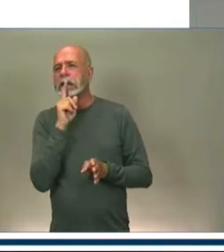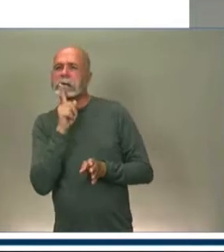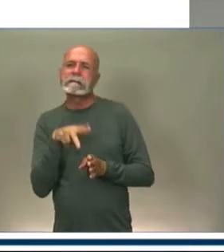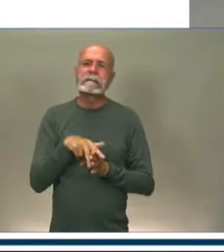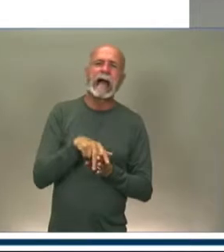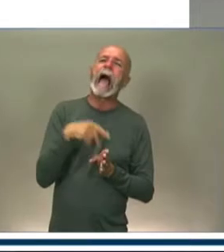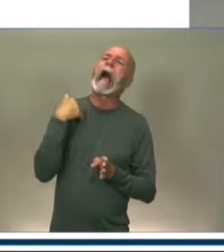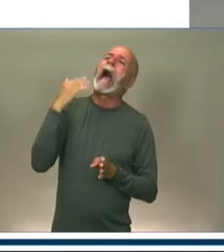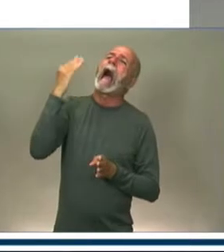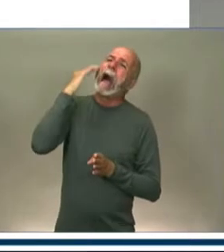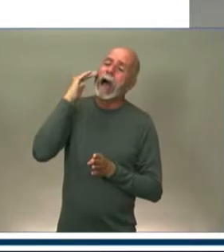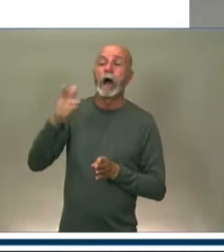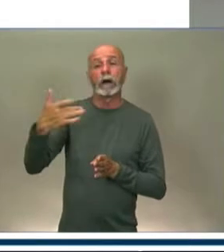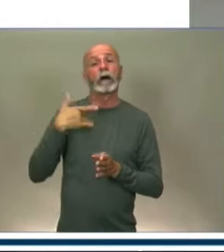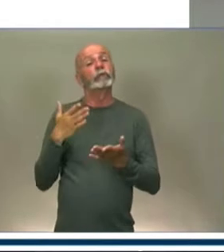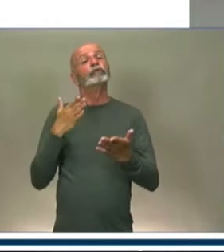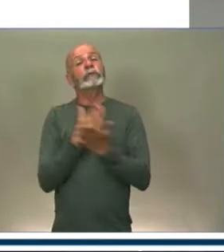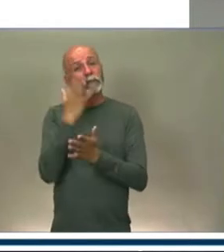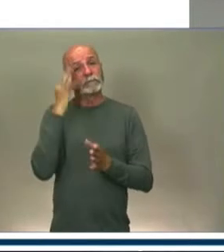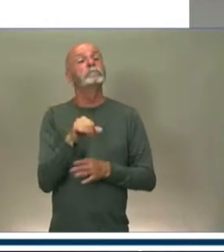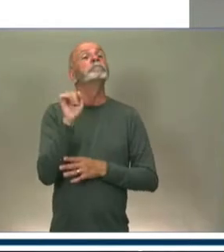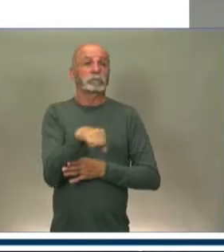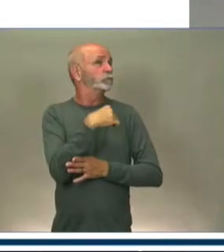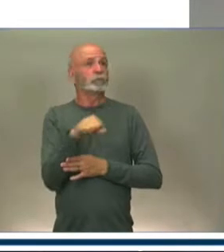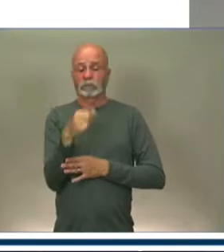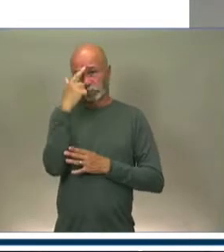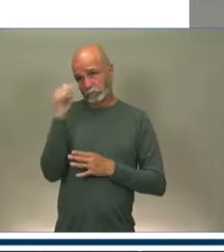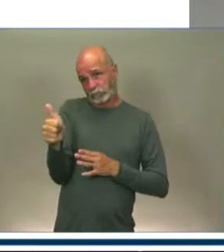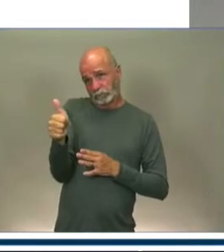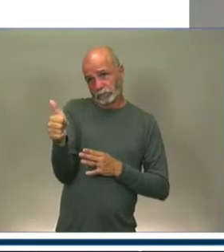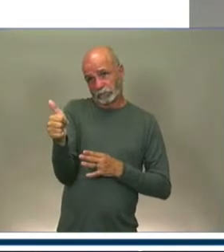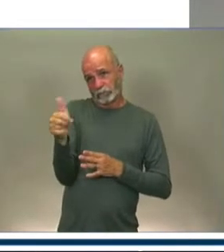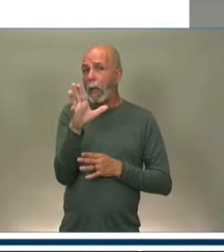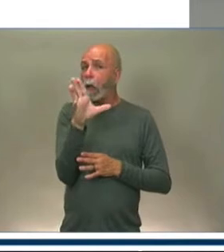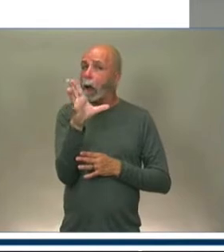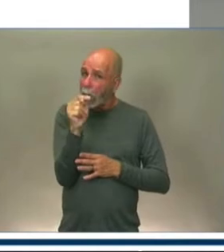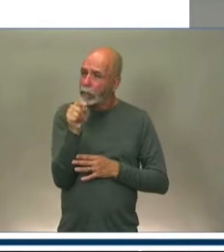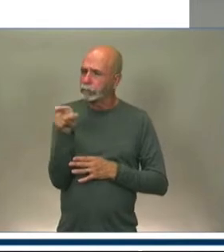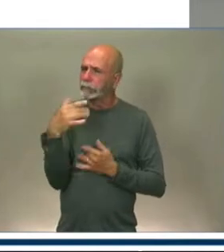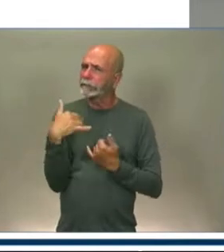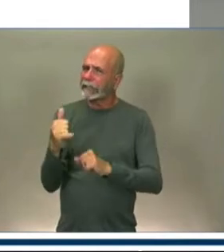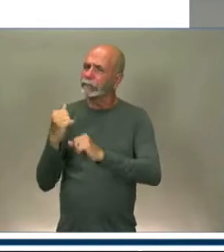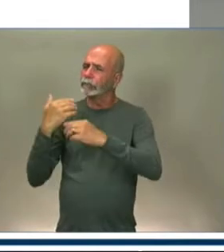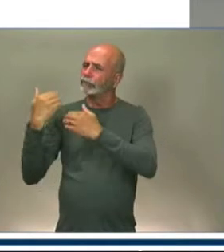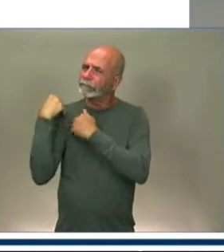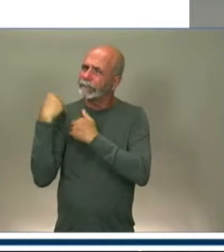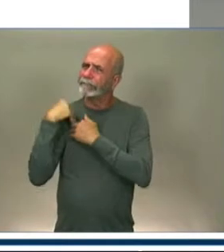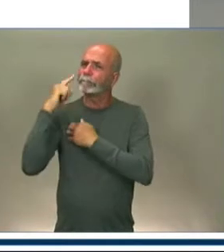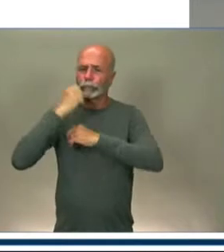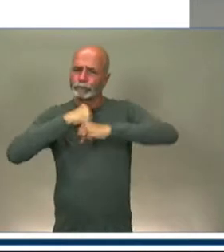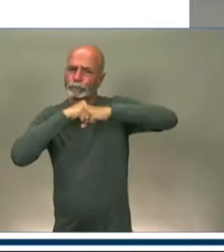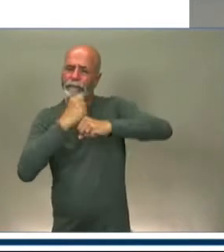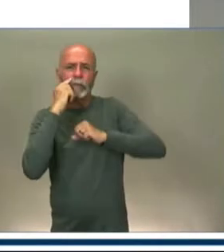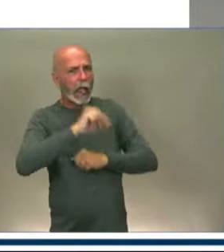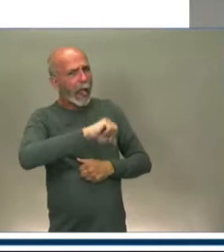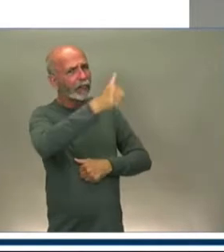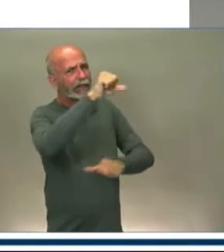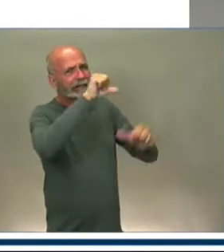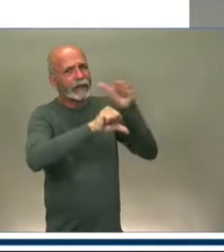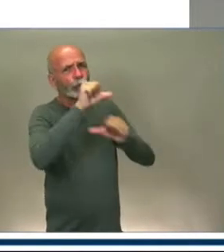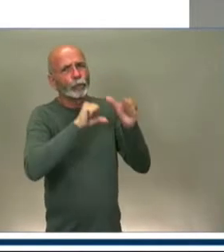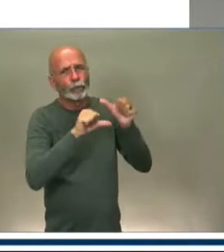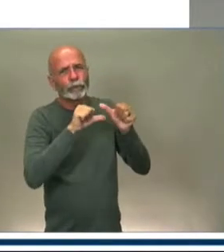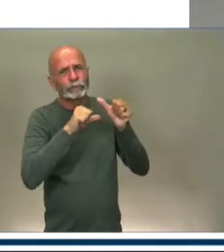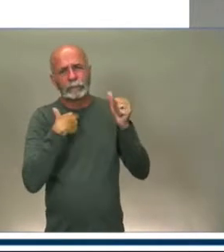an equal responsibility to protect those around you. So we are watching our vaccine rates and epidemiology